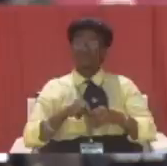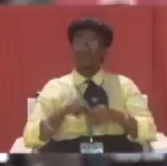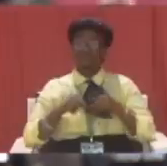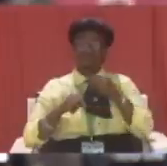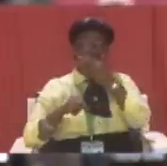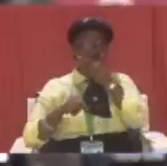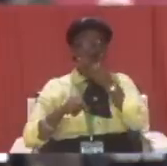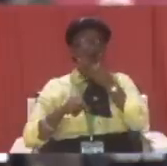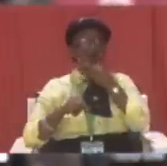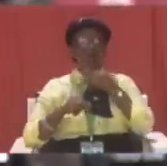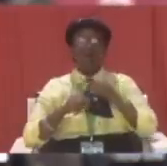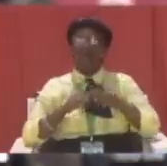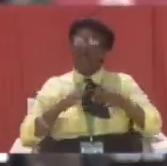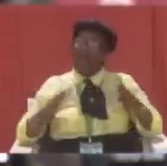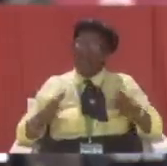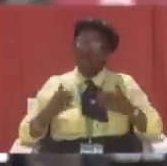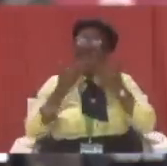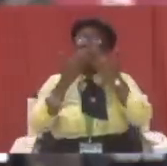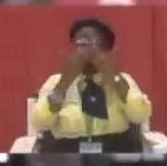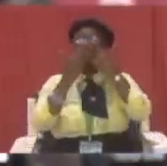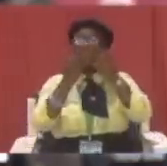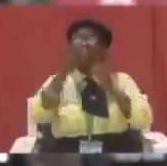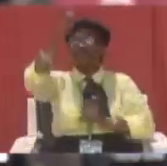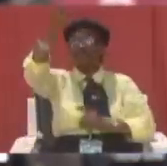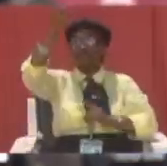Oh, thank you, Father.